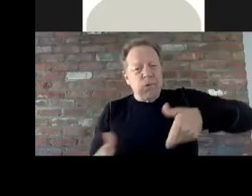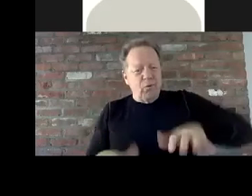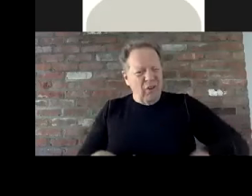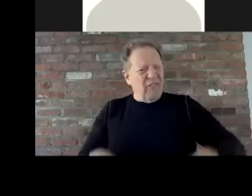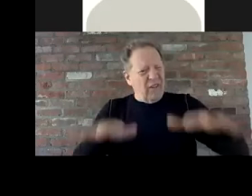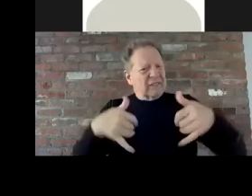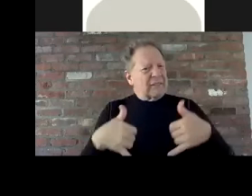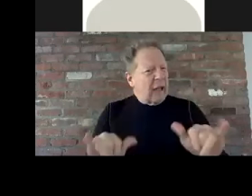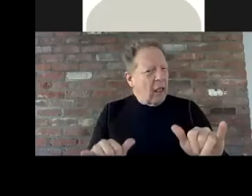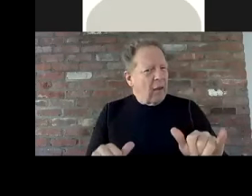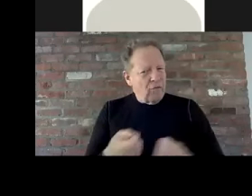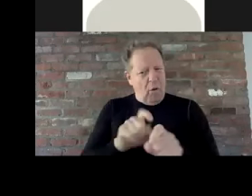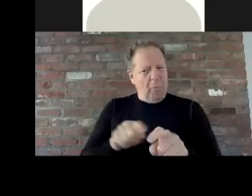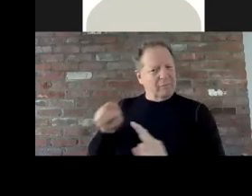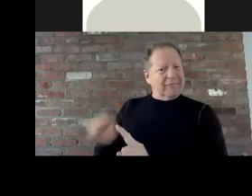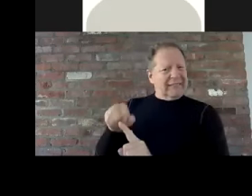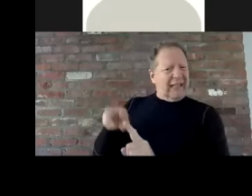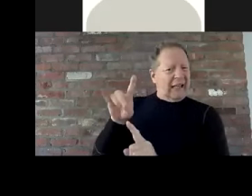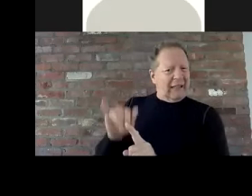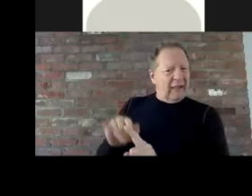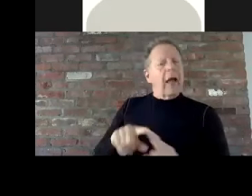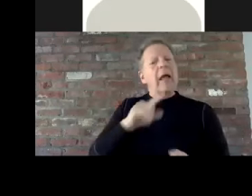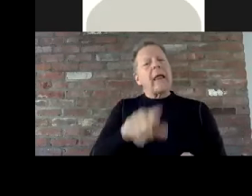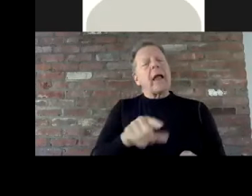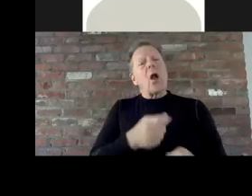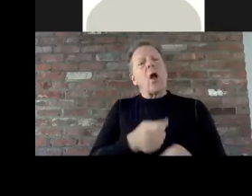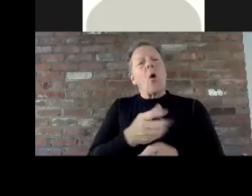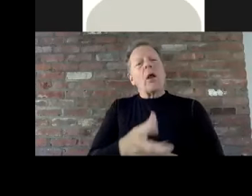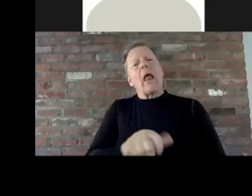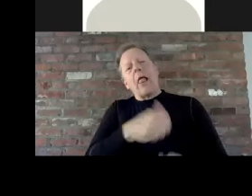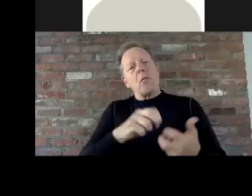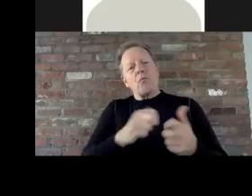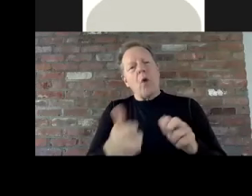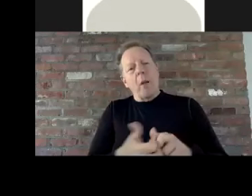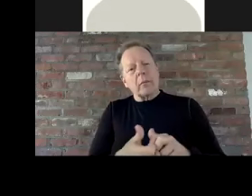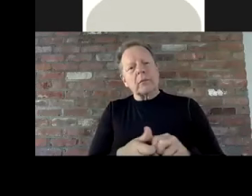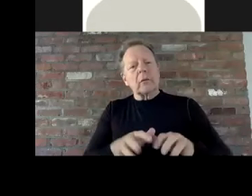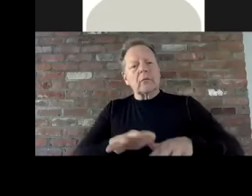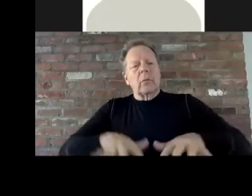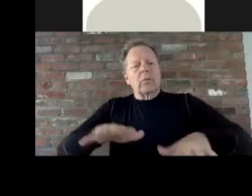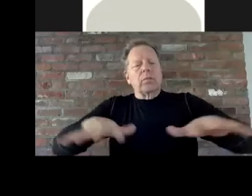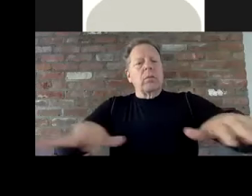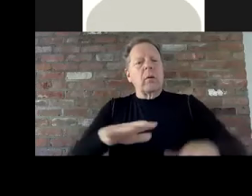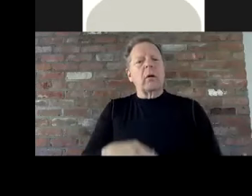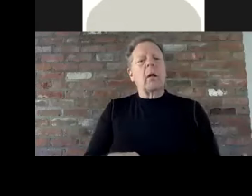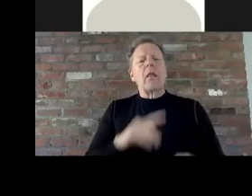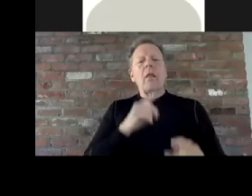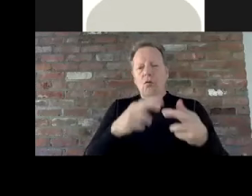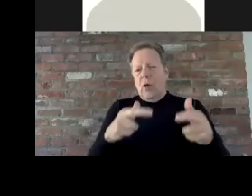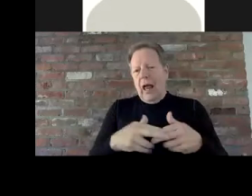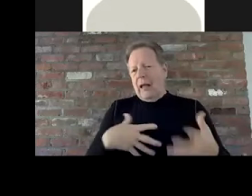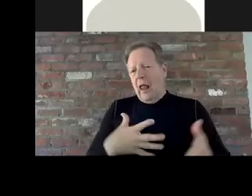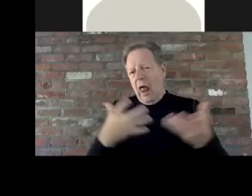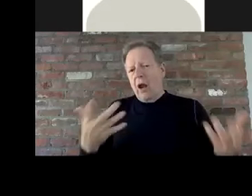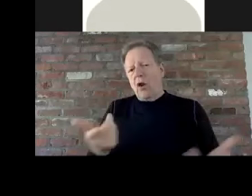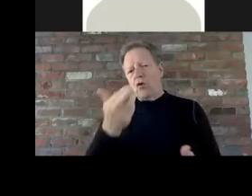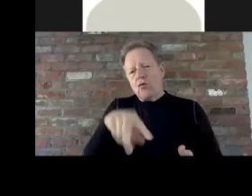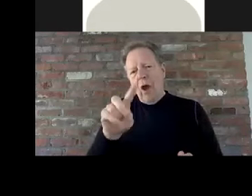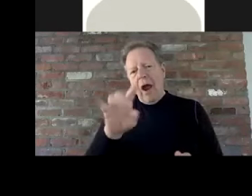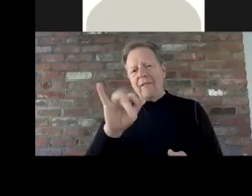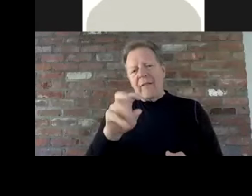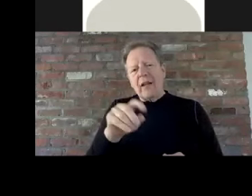risk can also exacerbate other issues felt by the communities. The region has a lot of brownfields or